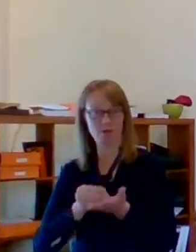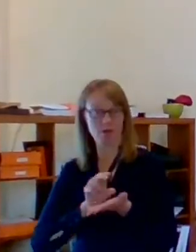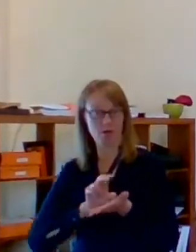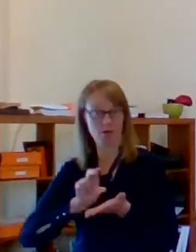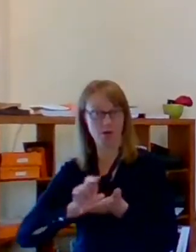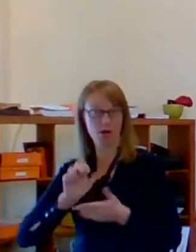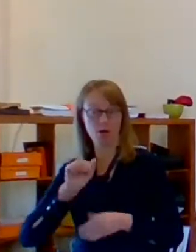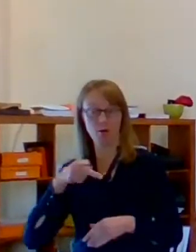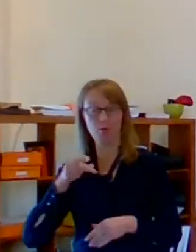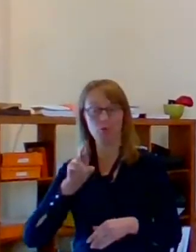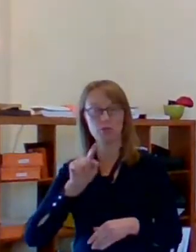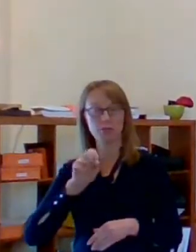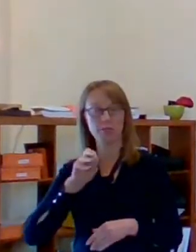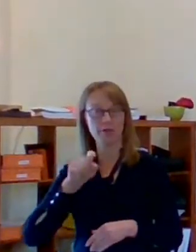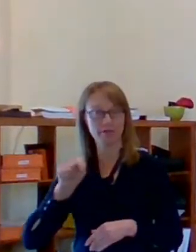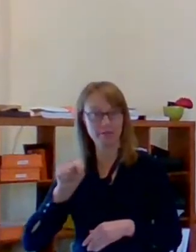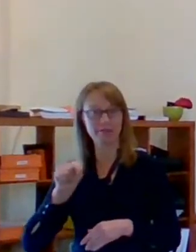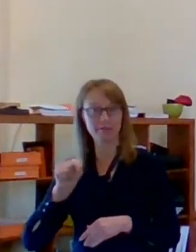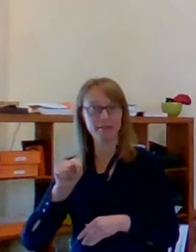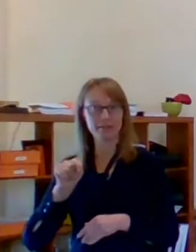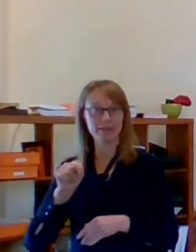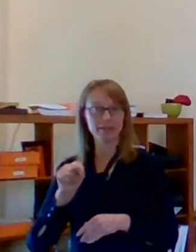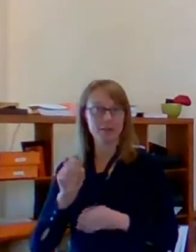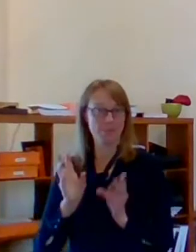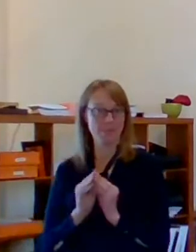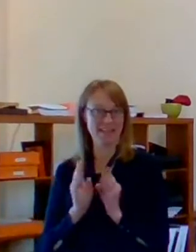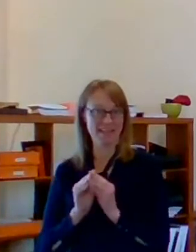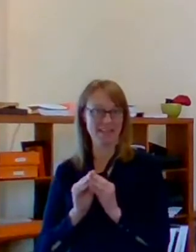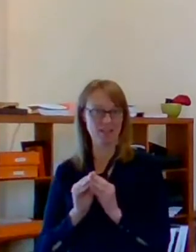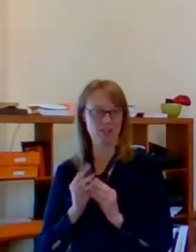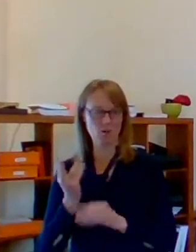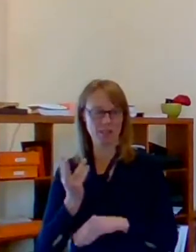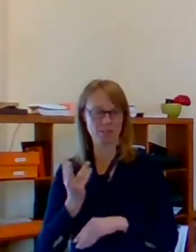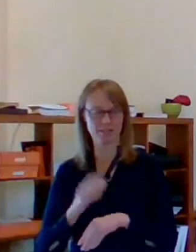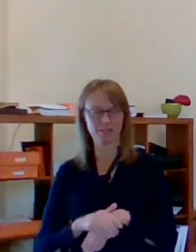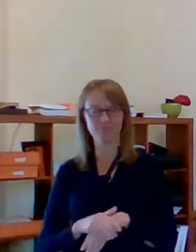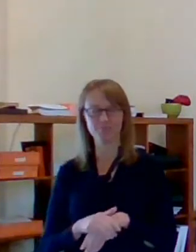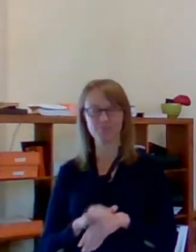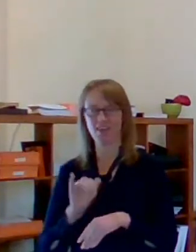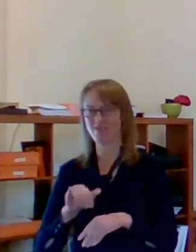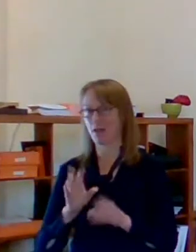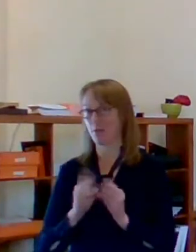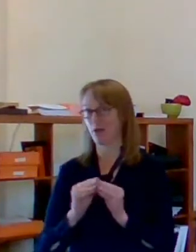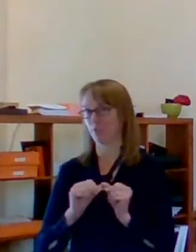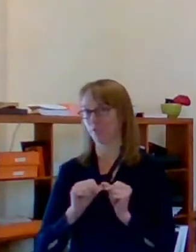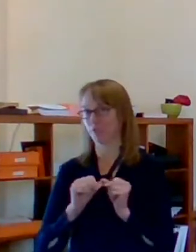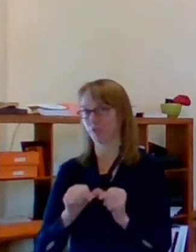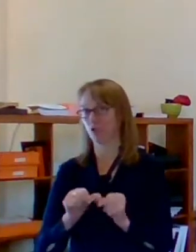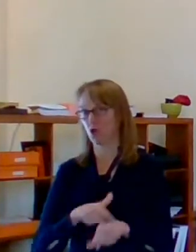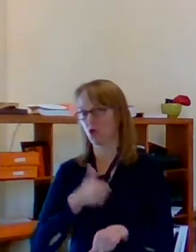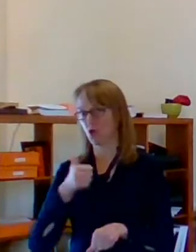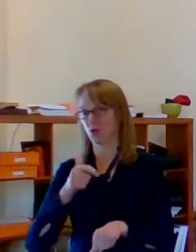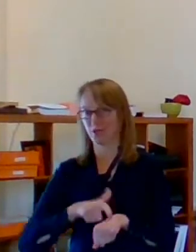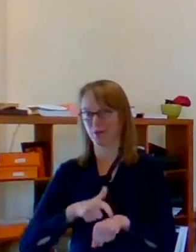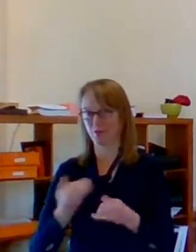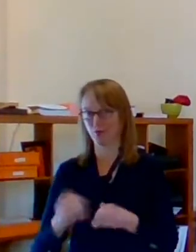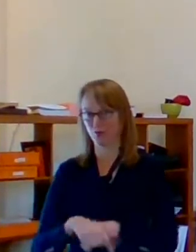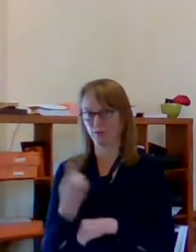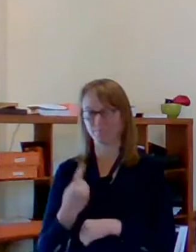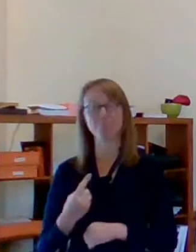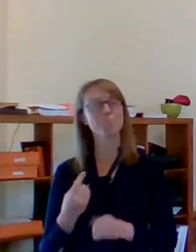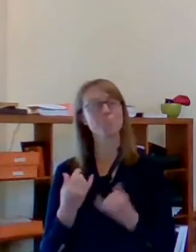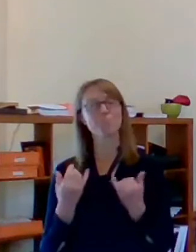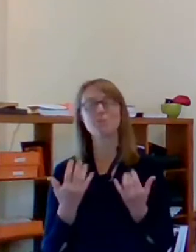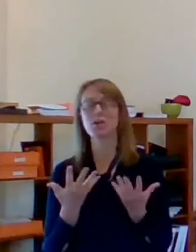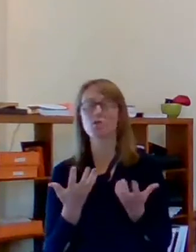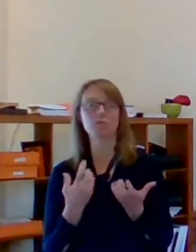I do want to talk for a minute about COVID and then talk about a couple of other things that are